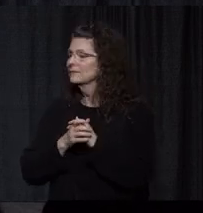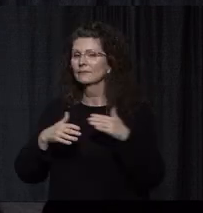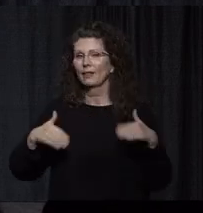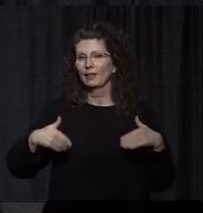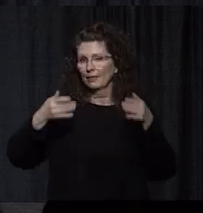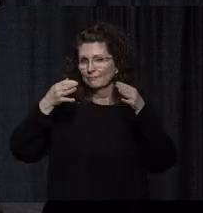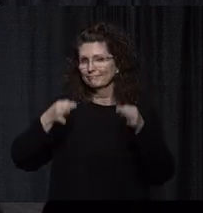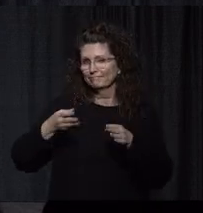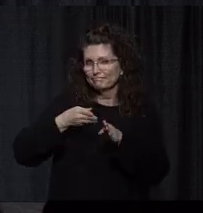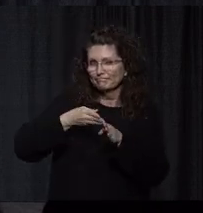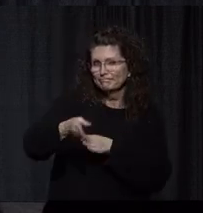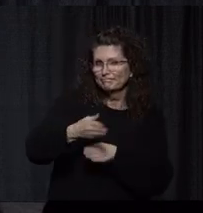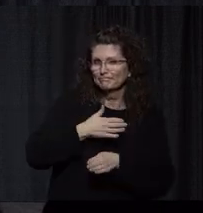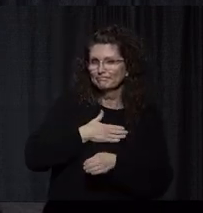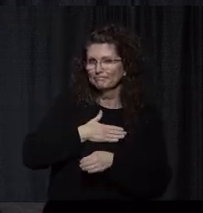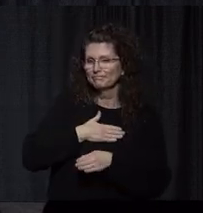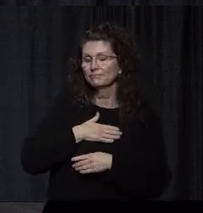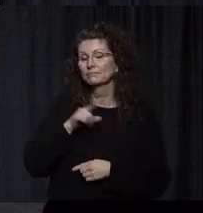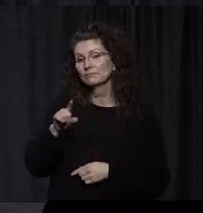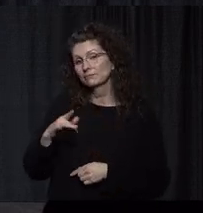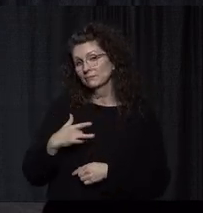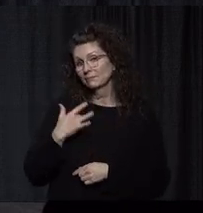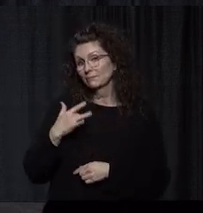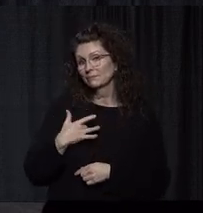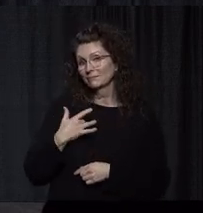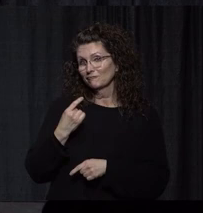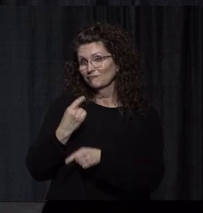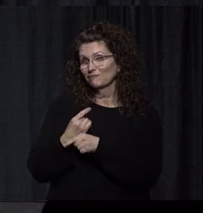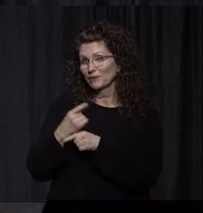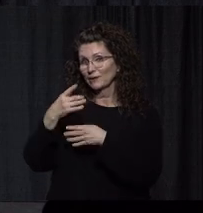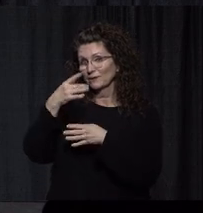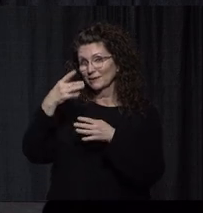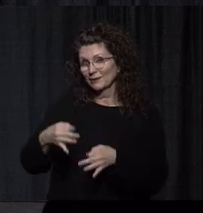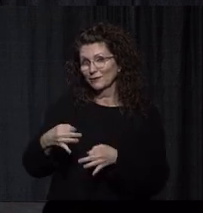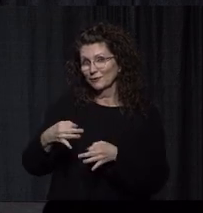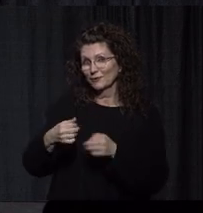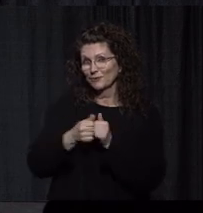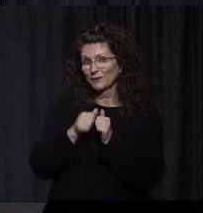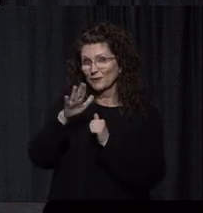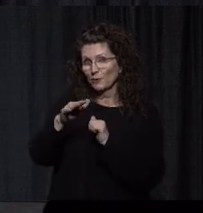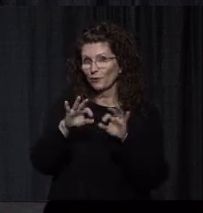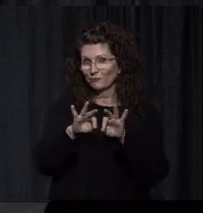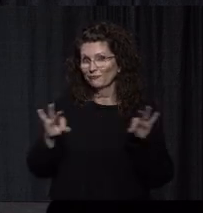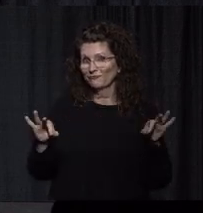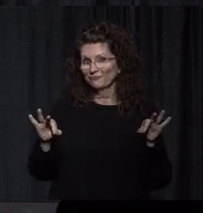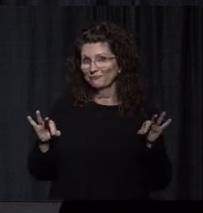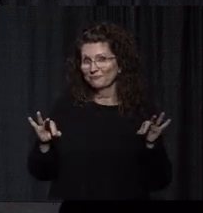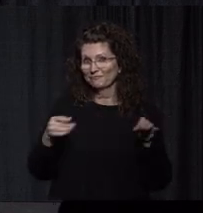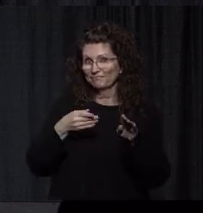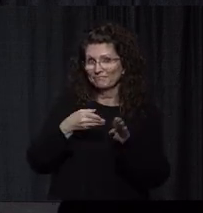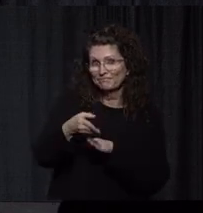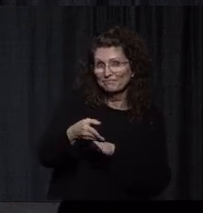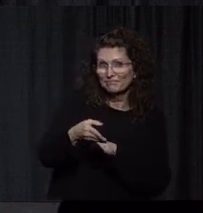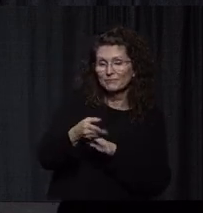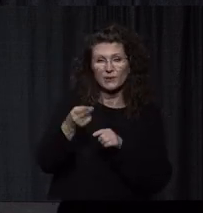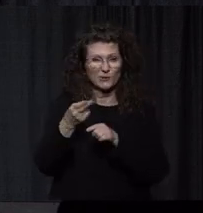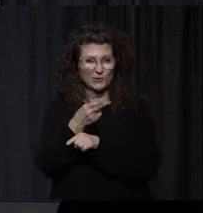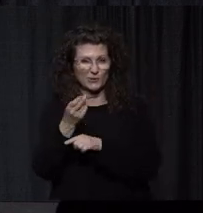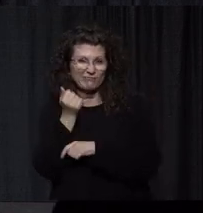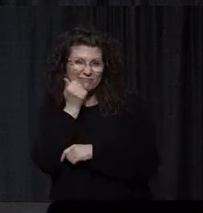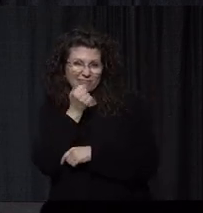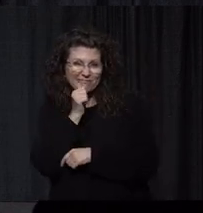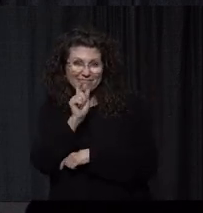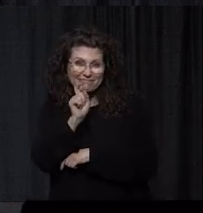my major should be. Do you feel that you made the right choice about your degree, and do you use it every